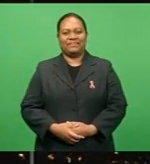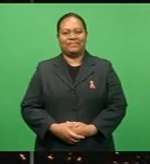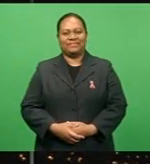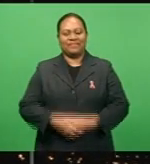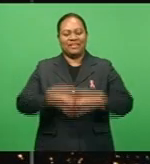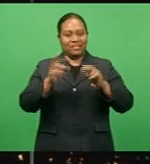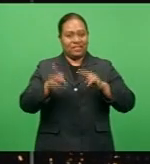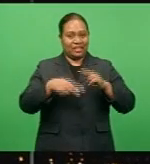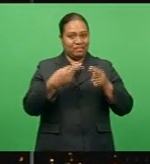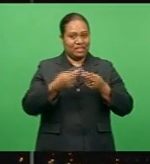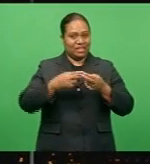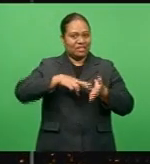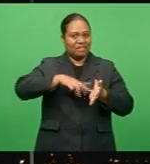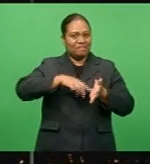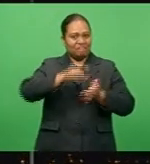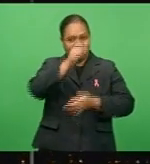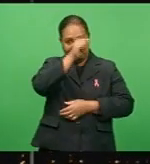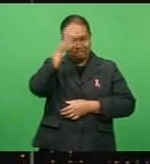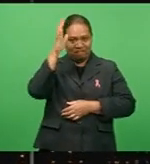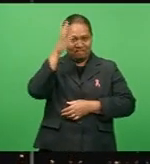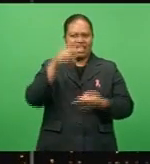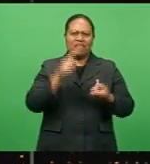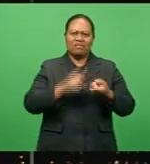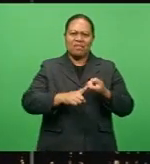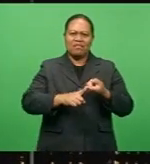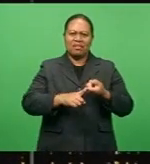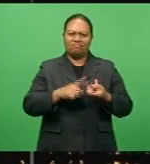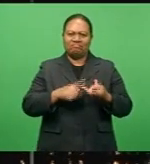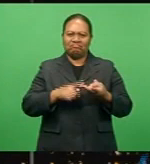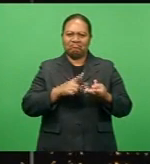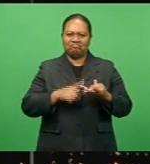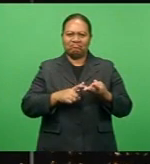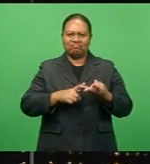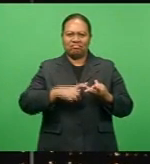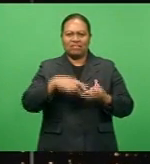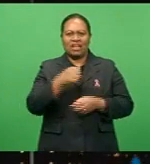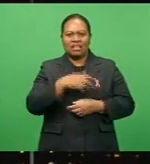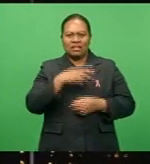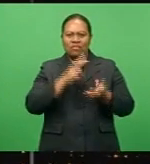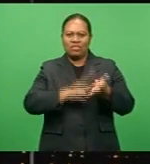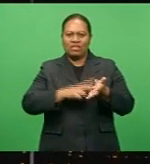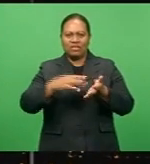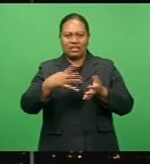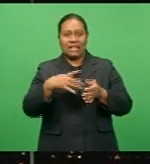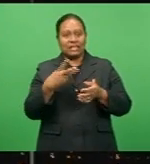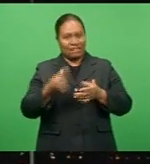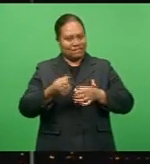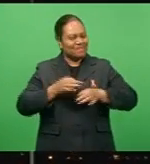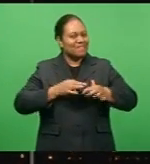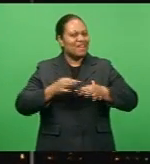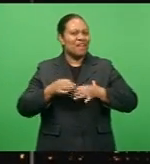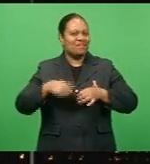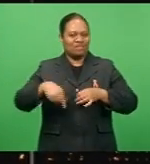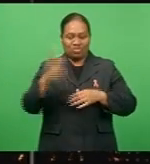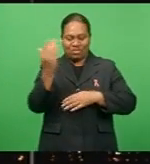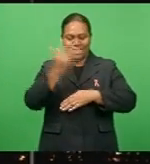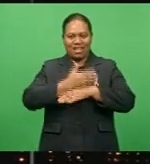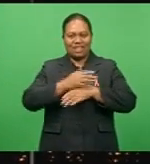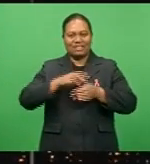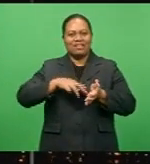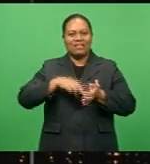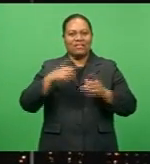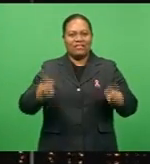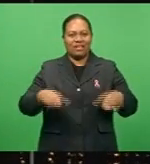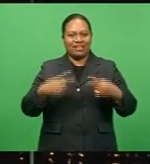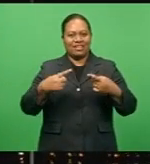The families of NRL stars Viliame Kikau, Apisai Koroisau and Suliasi Vunivalu have something planned for the grand final tonight.